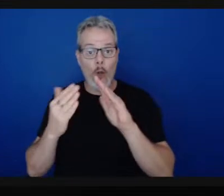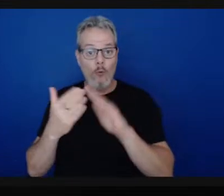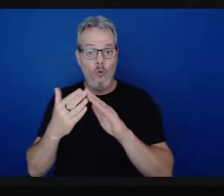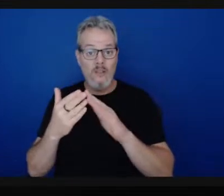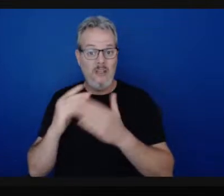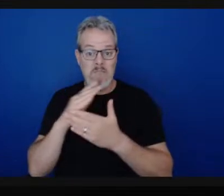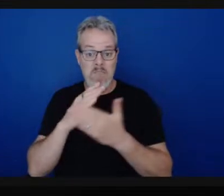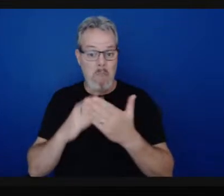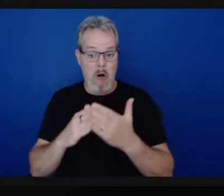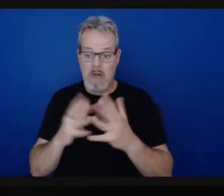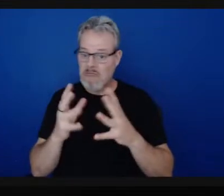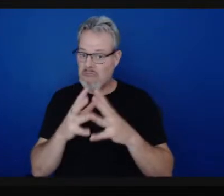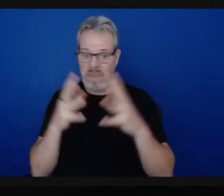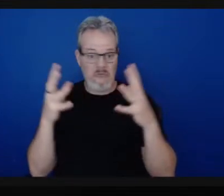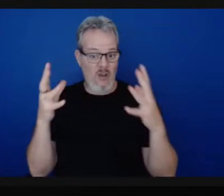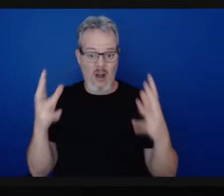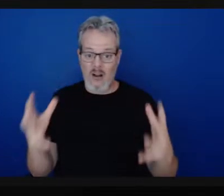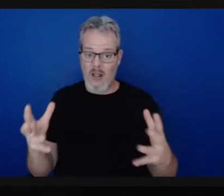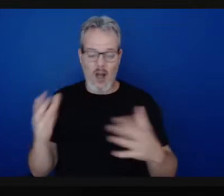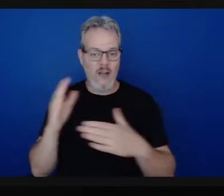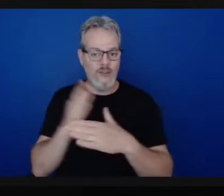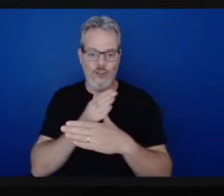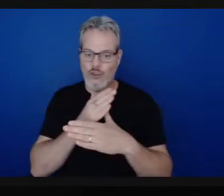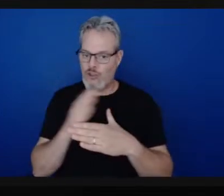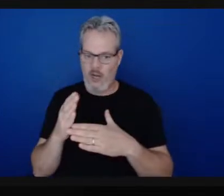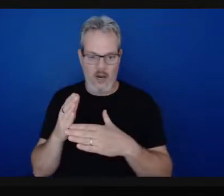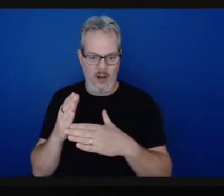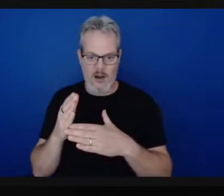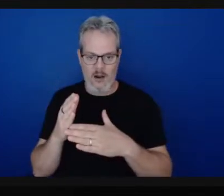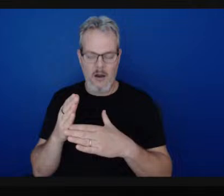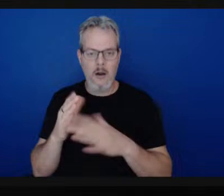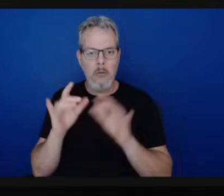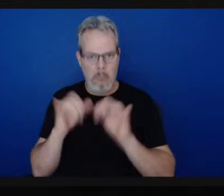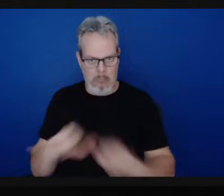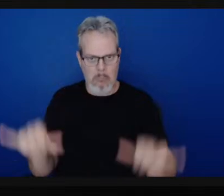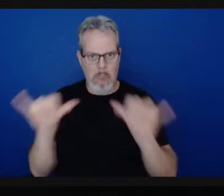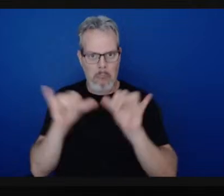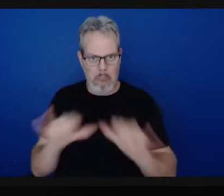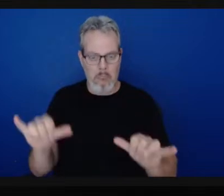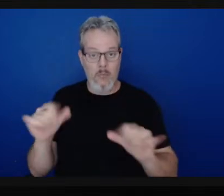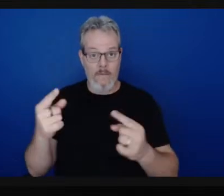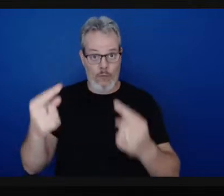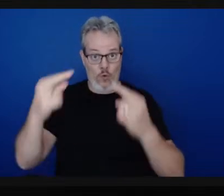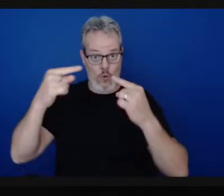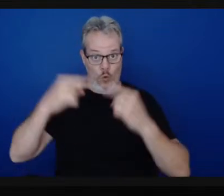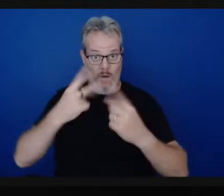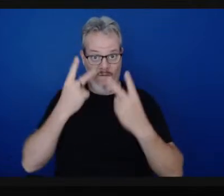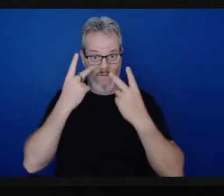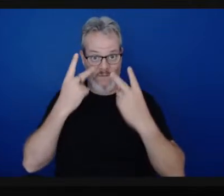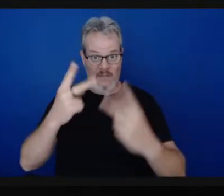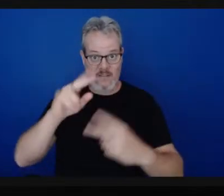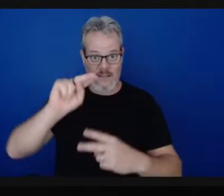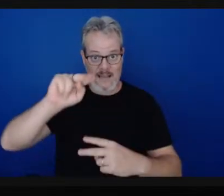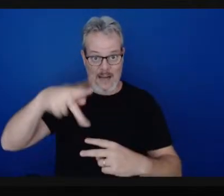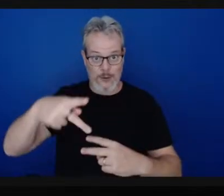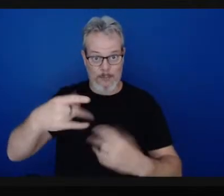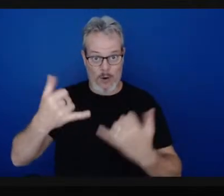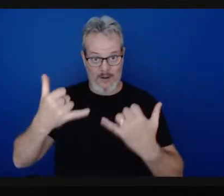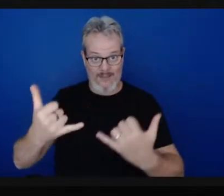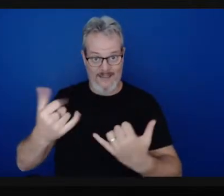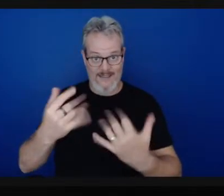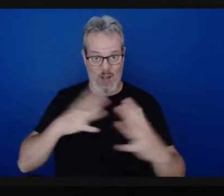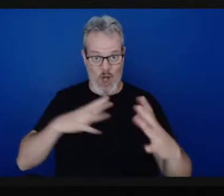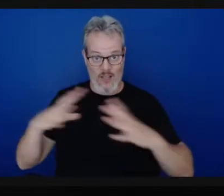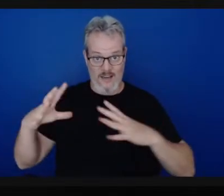to share, but as usual, if you're coming to the national park during this holiday season to check